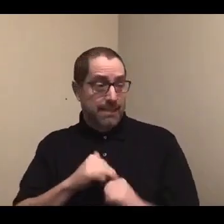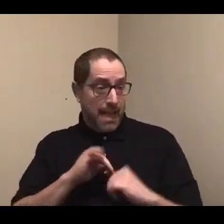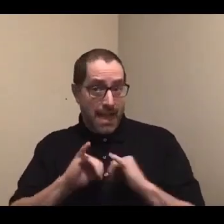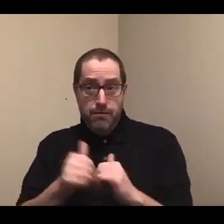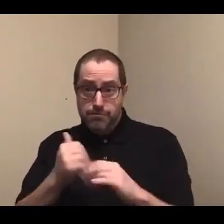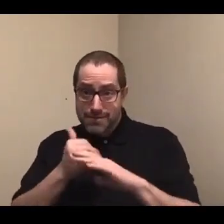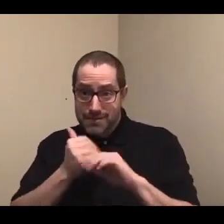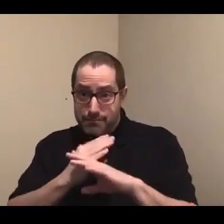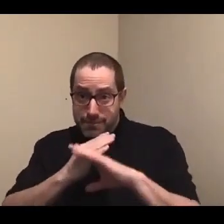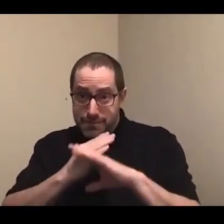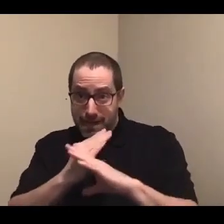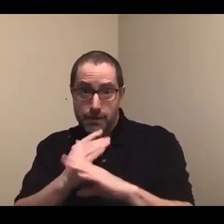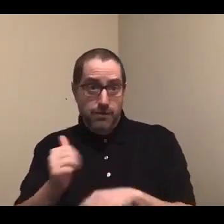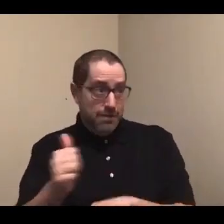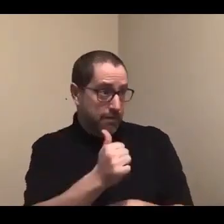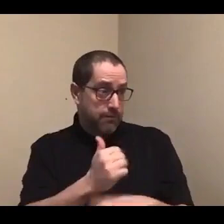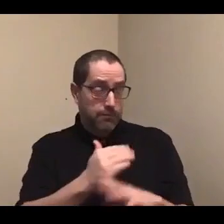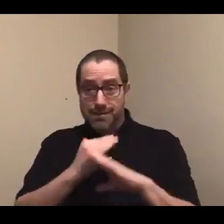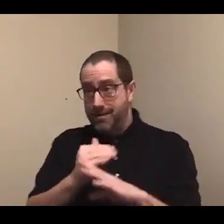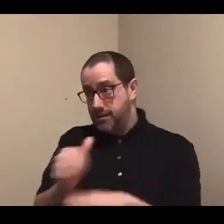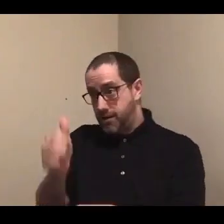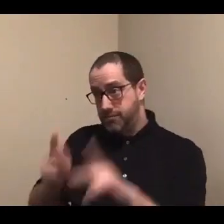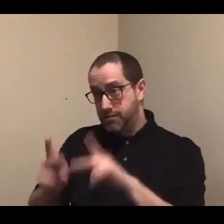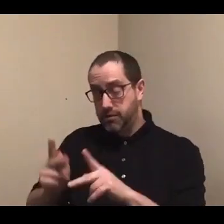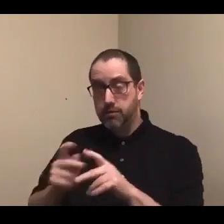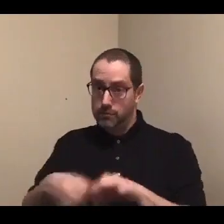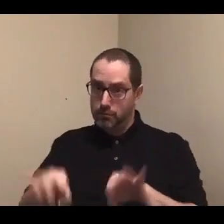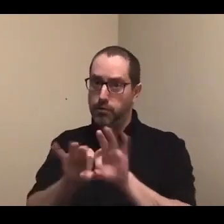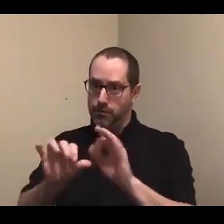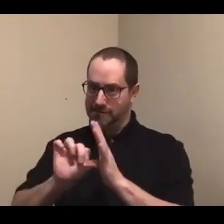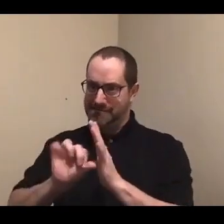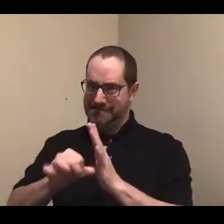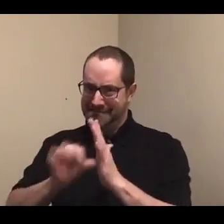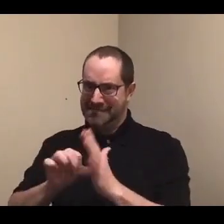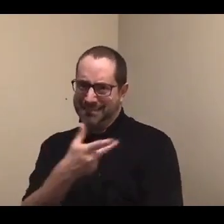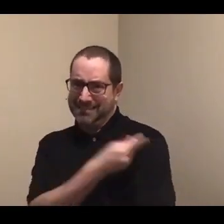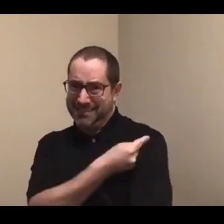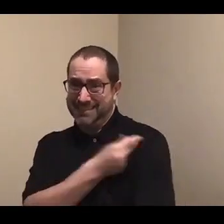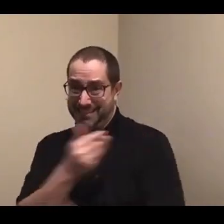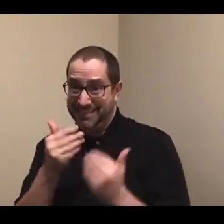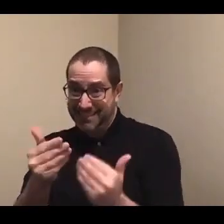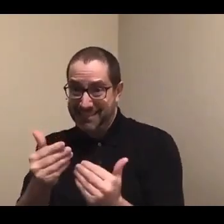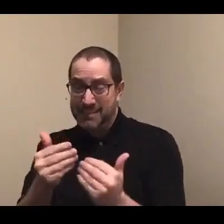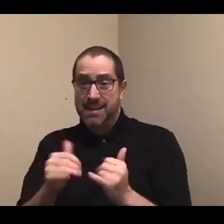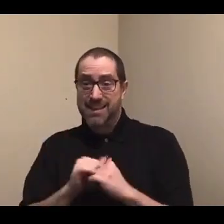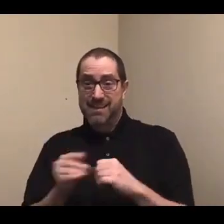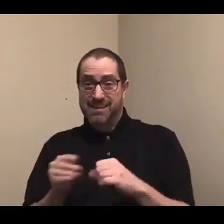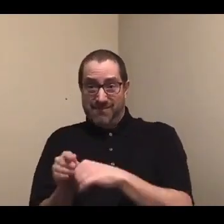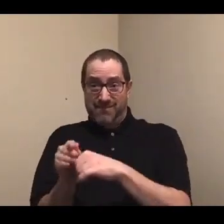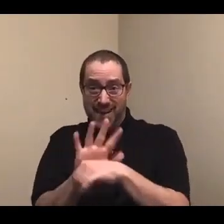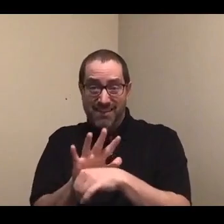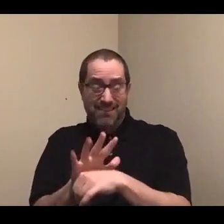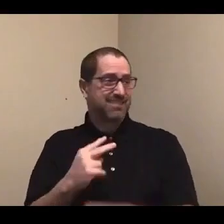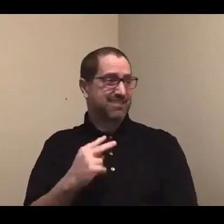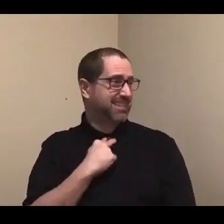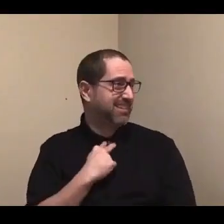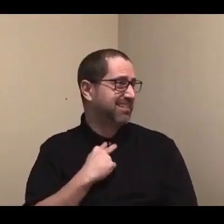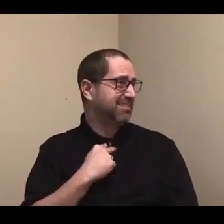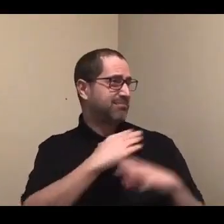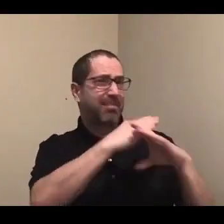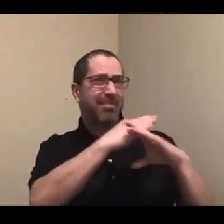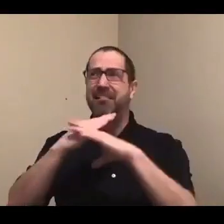in Saskatchewan is get vaccinated. The road out of this pandemic is through